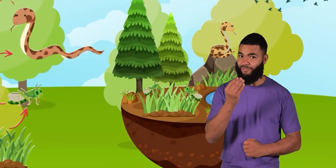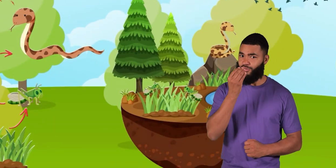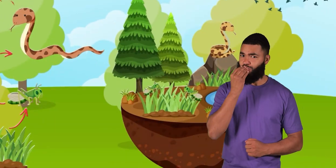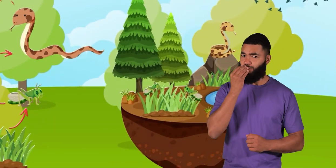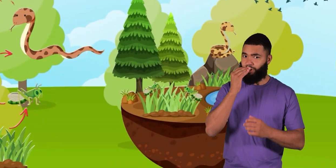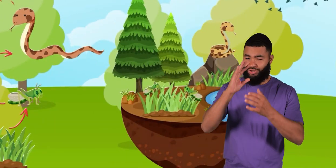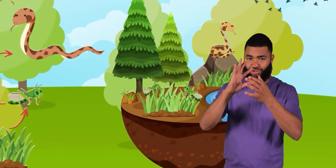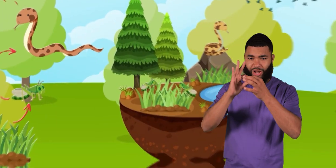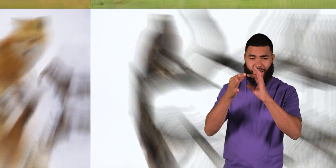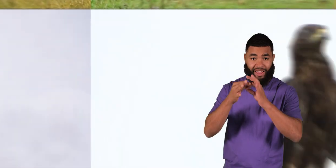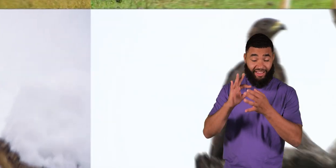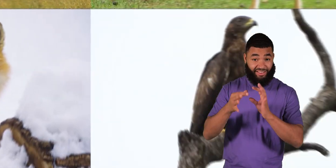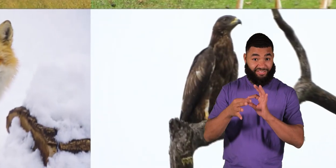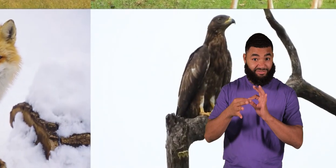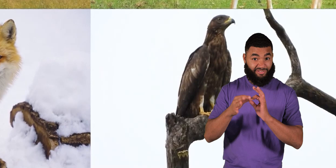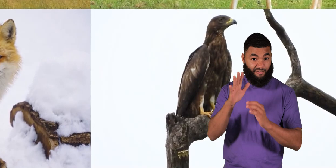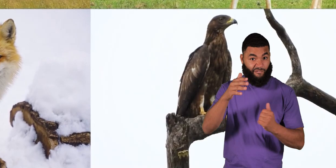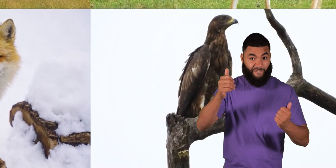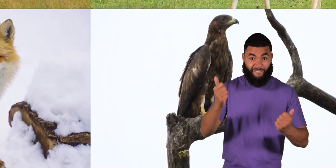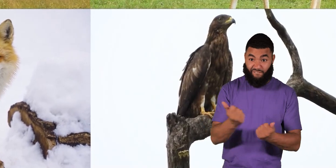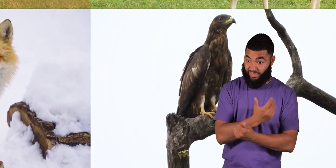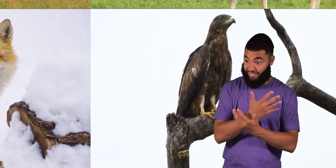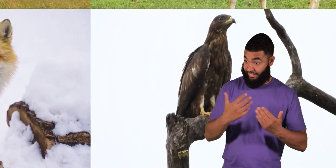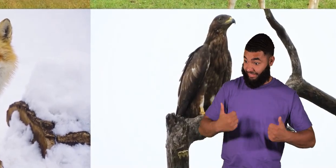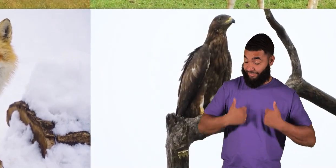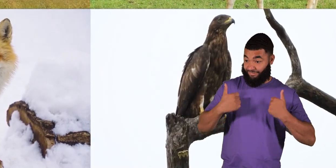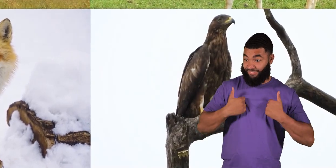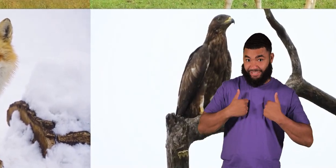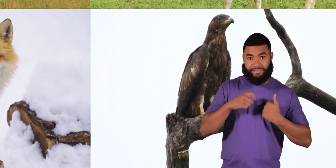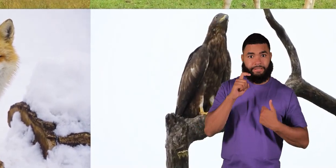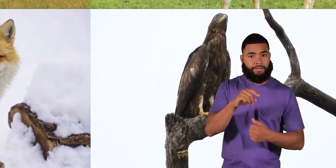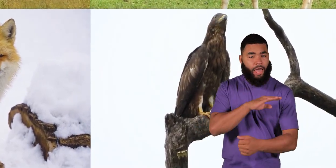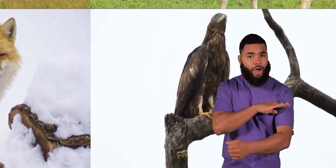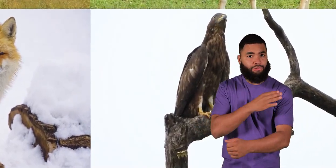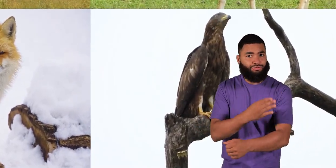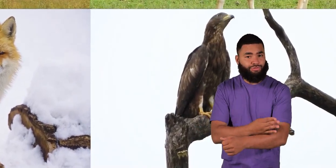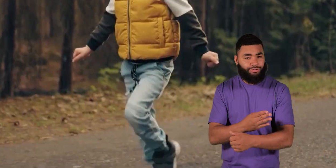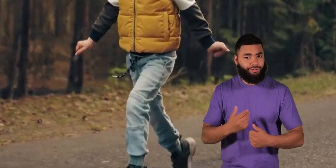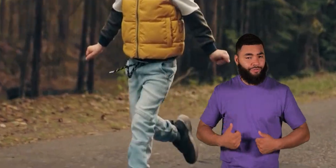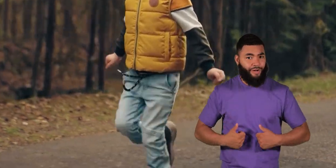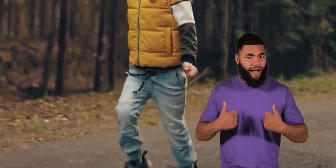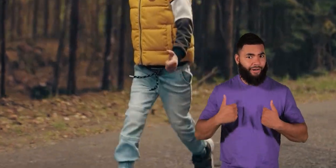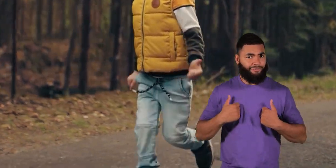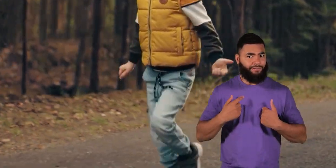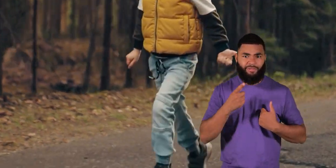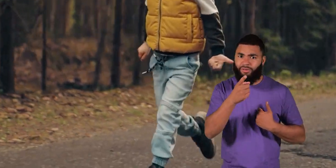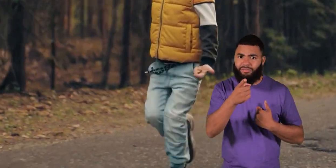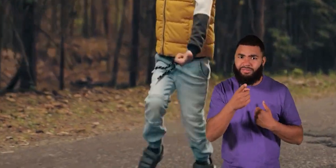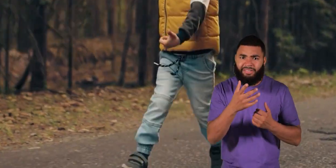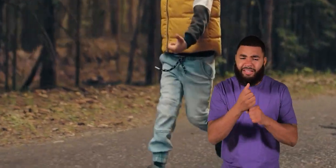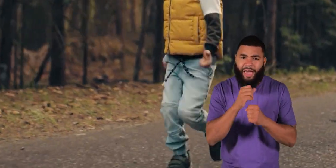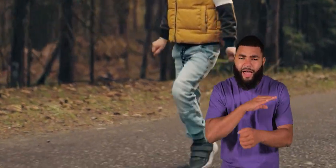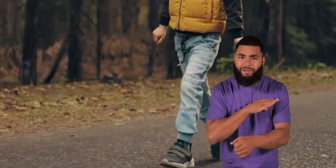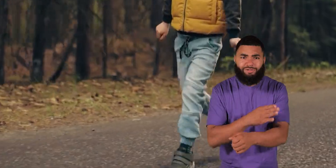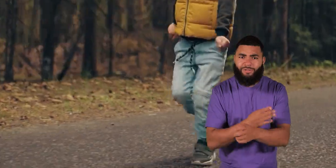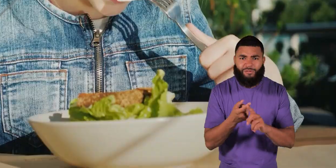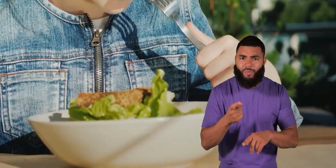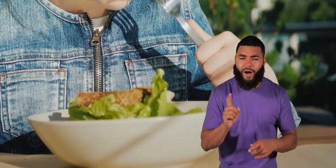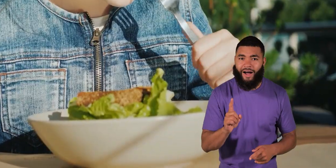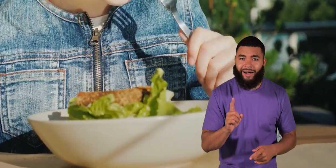Food chain. Every living thing needs energy to survive. Where do you get your energy from?